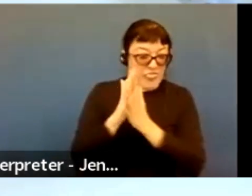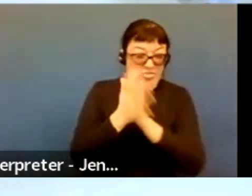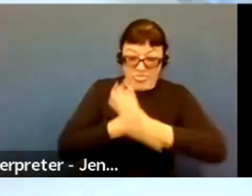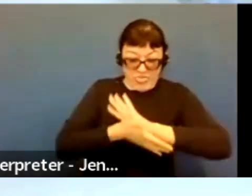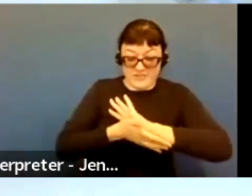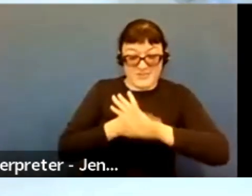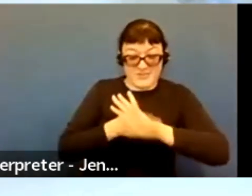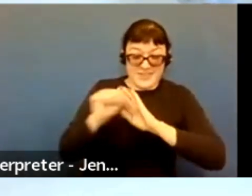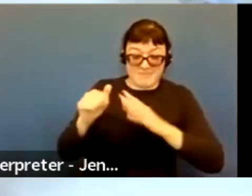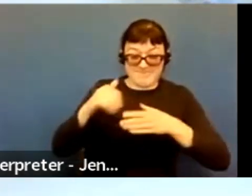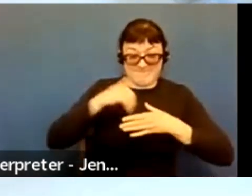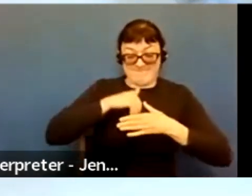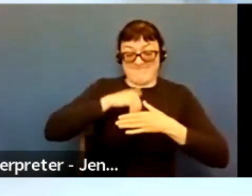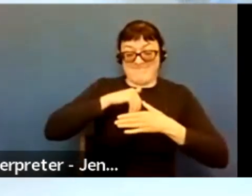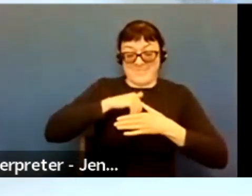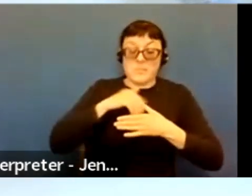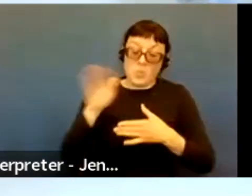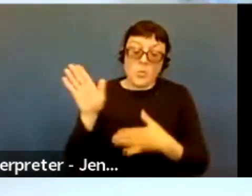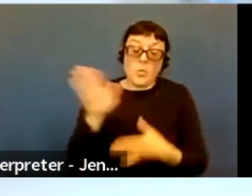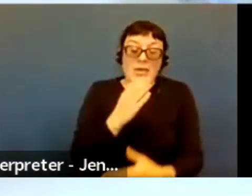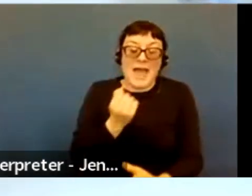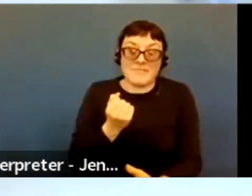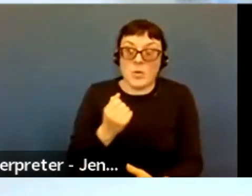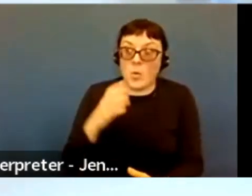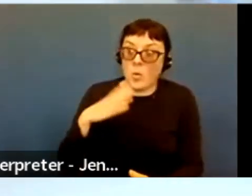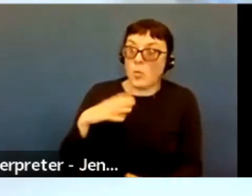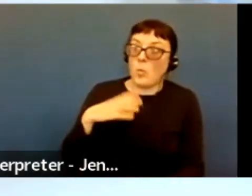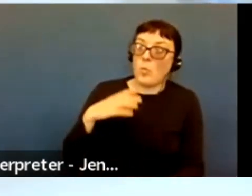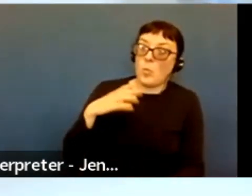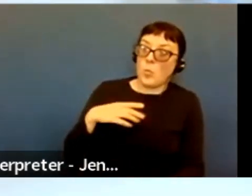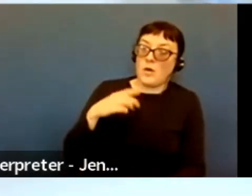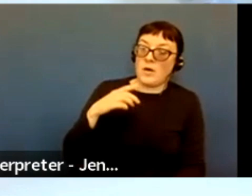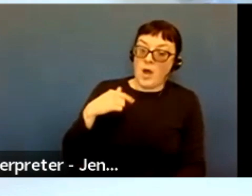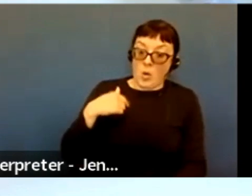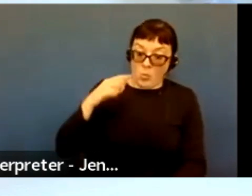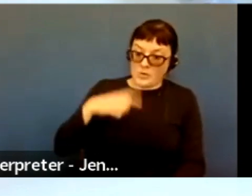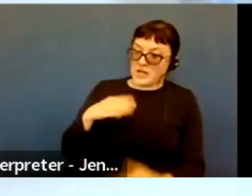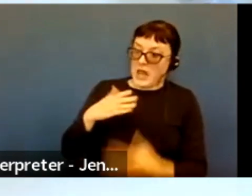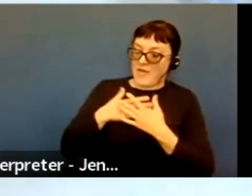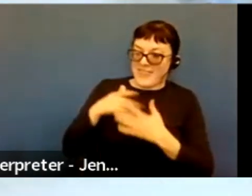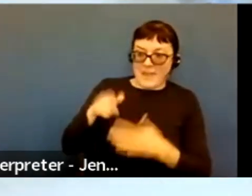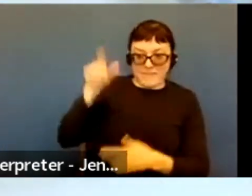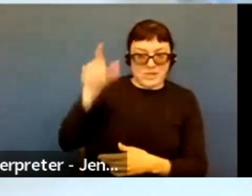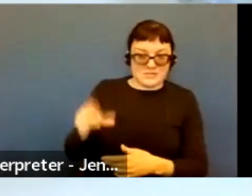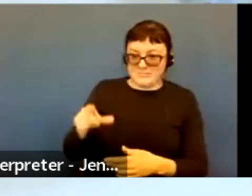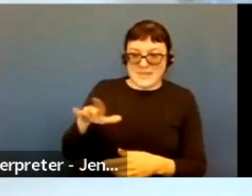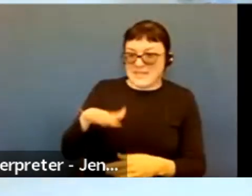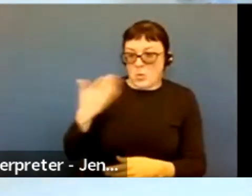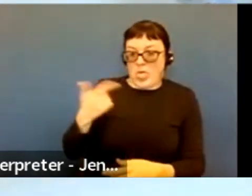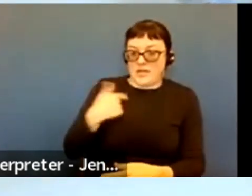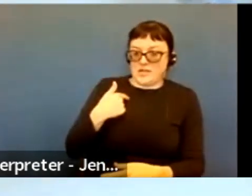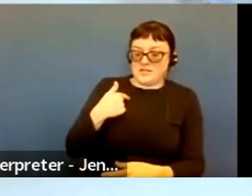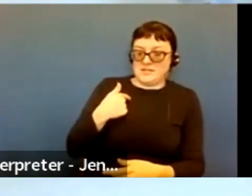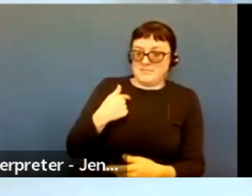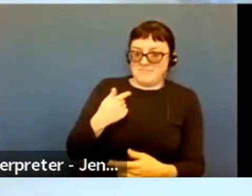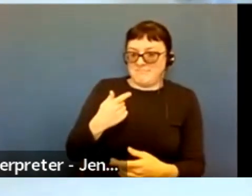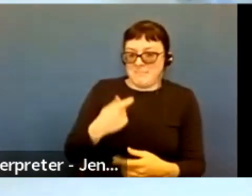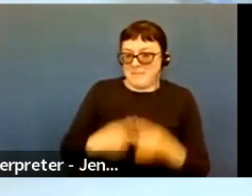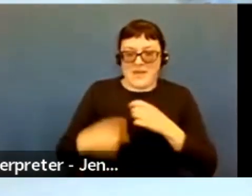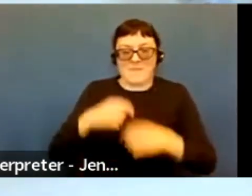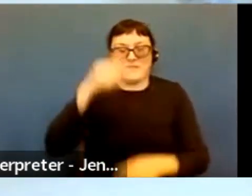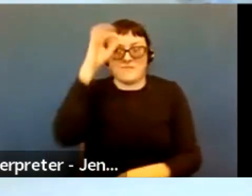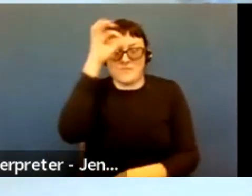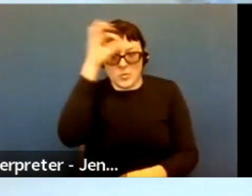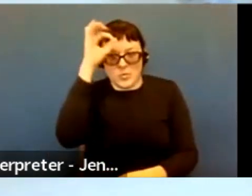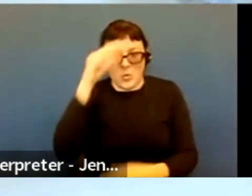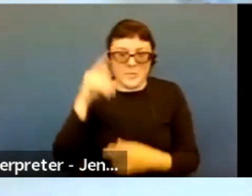up impulses, because we've all got them. We've all wanted someone to love us who doesn't love us back, and made fools of ourselves and made